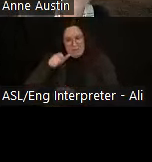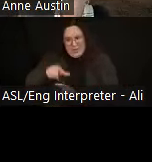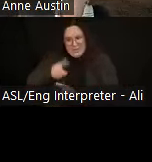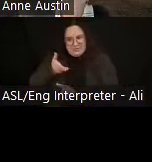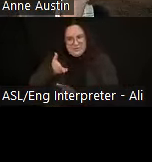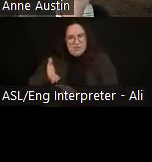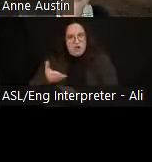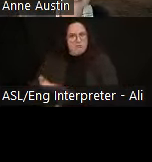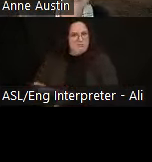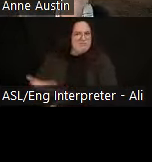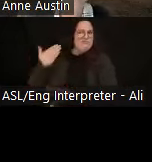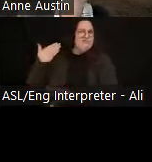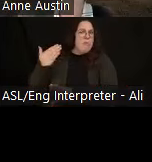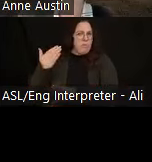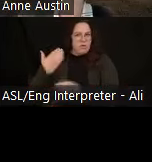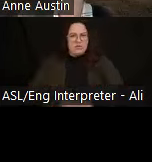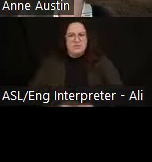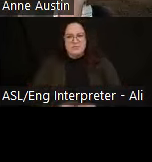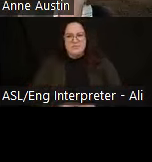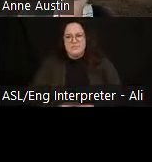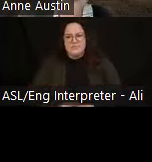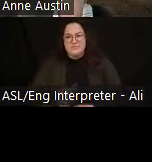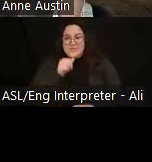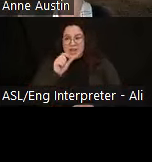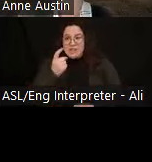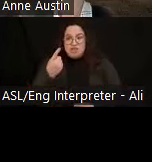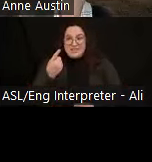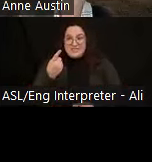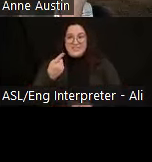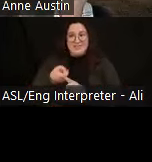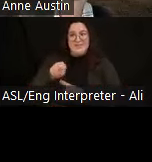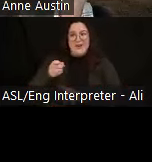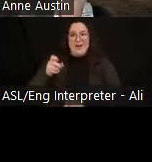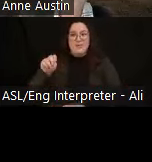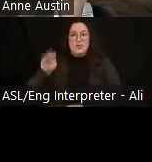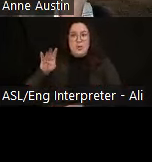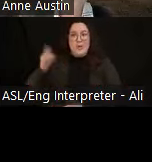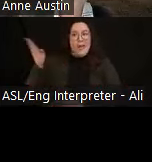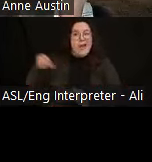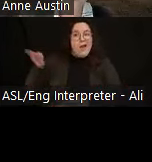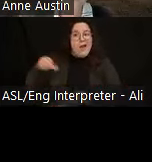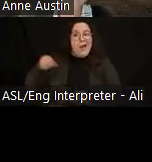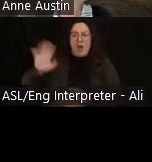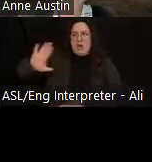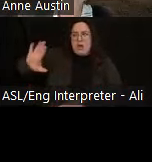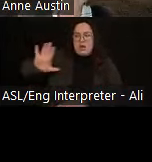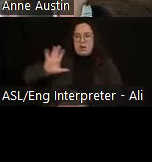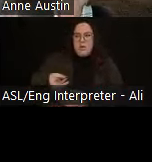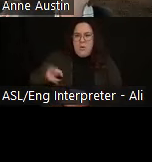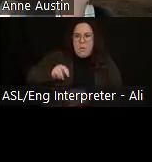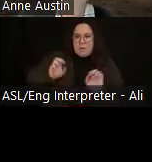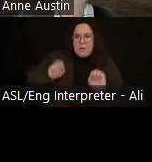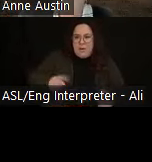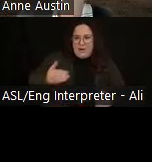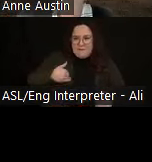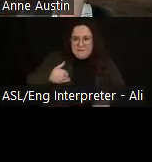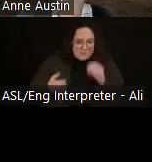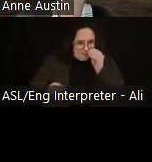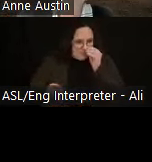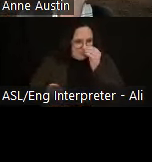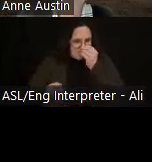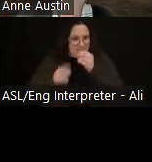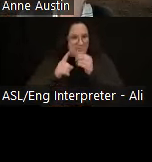Egypt early on and not been exclusively imported from ancient Nubia. Equally importantly, this example